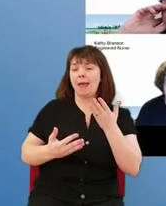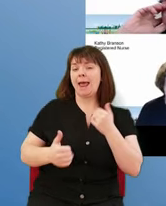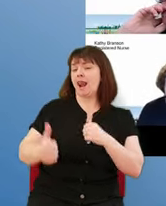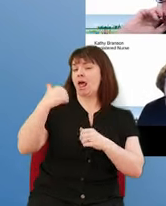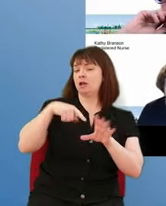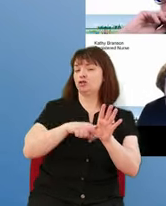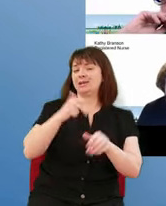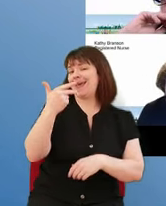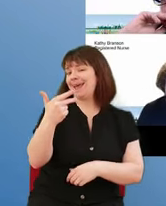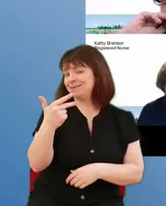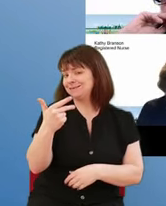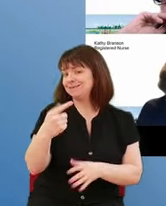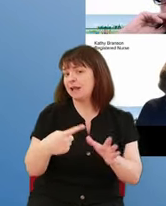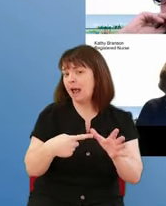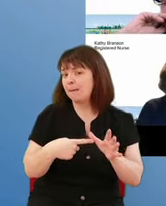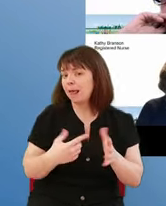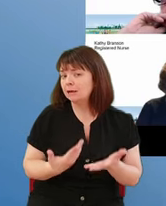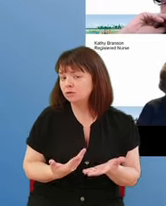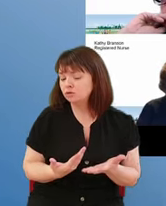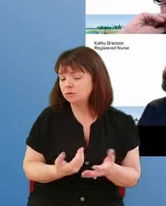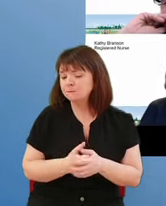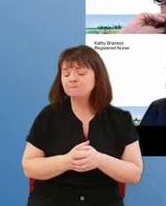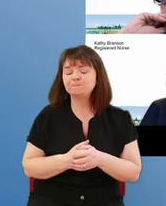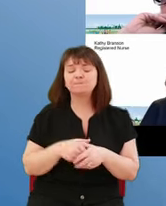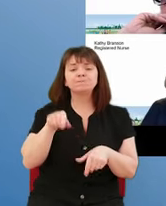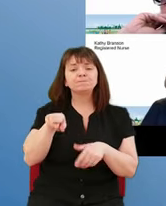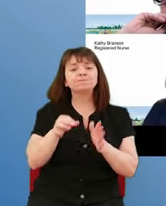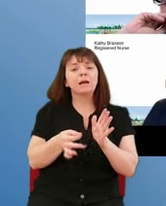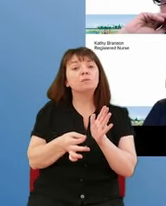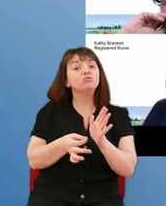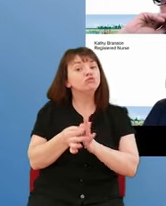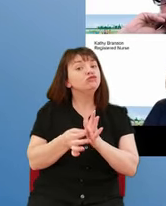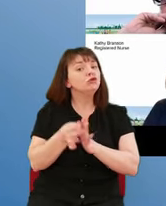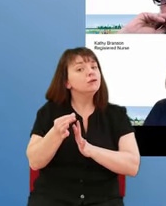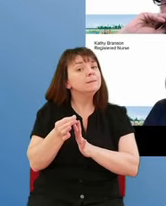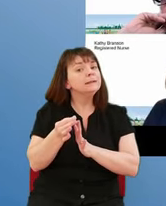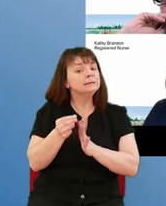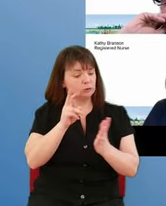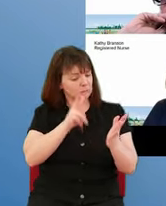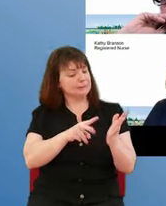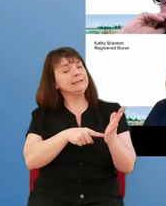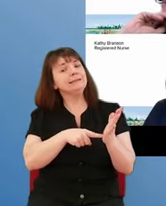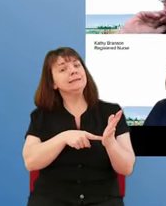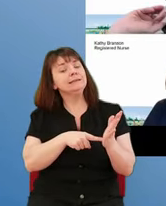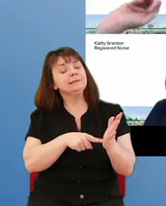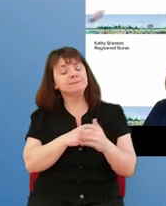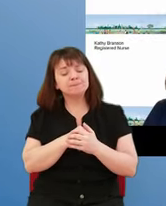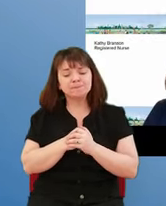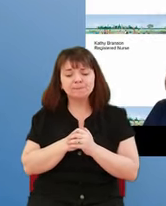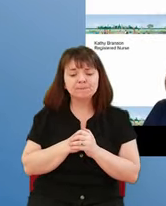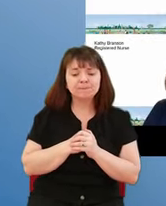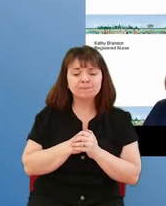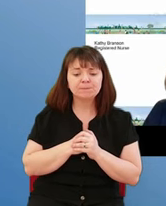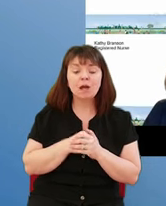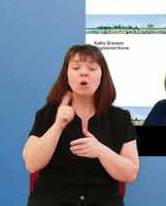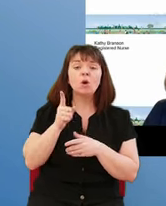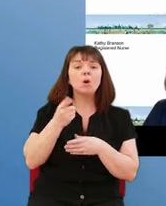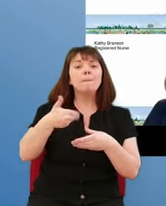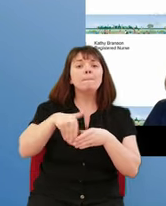visible in this. So members are being asked to note the progress that is highlighted in the report,